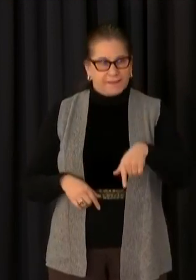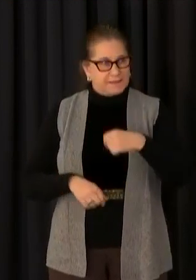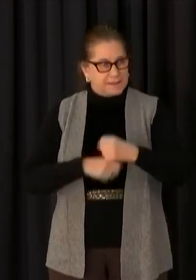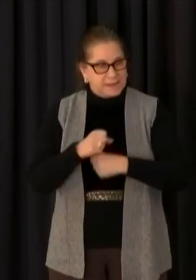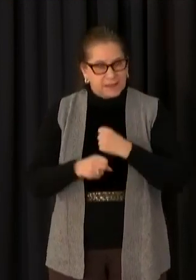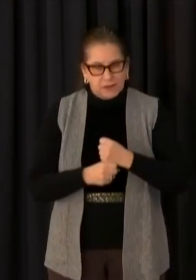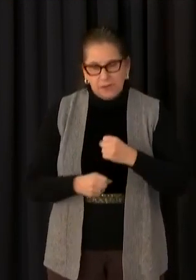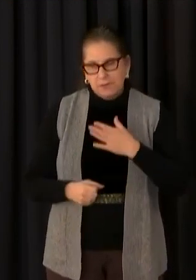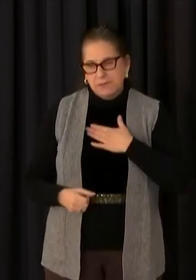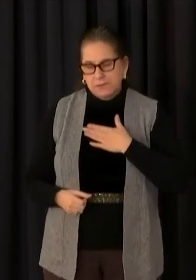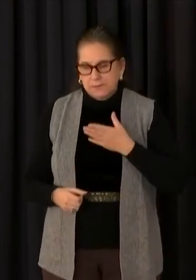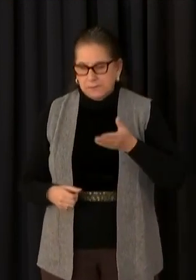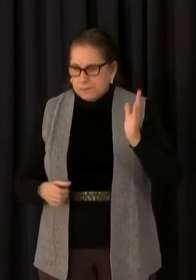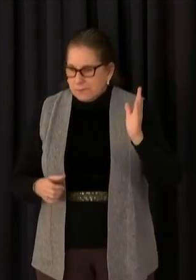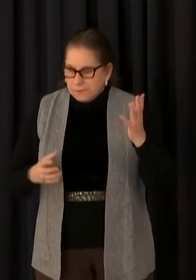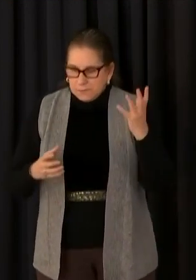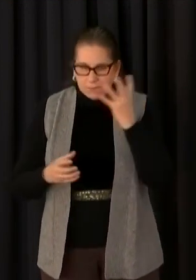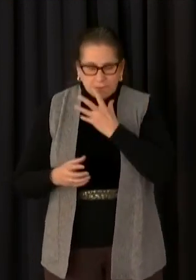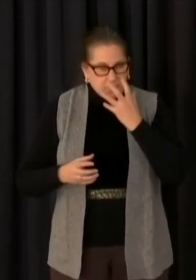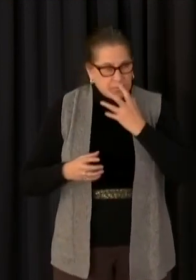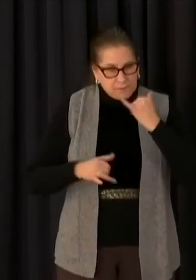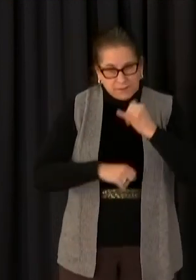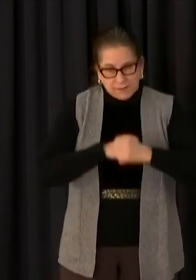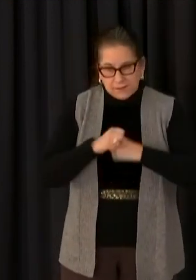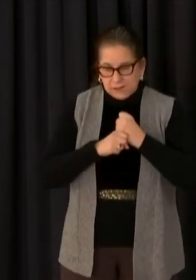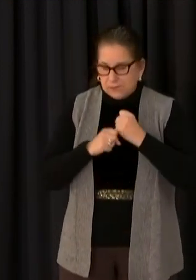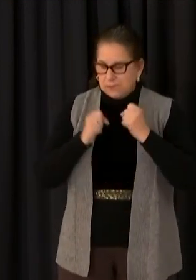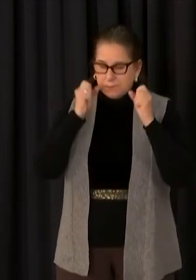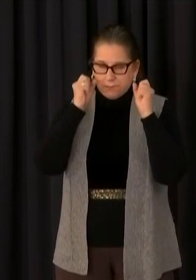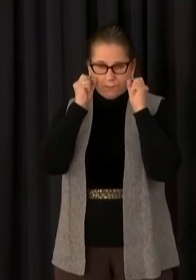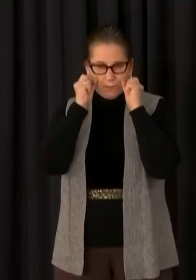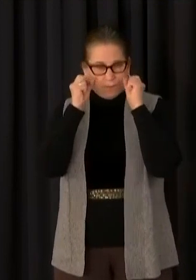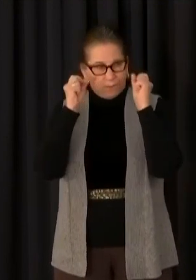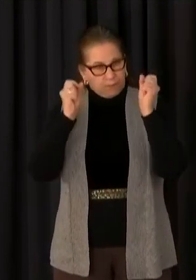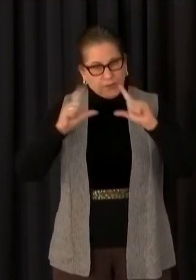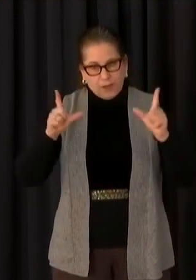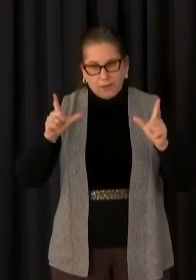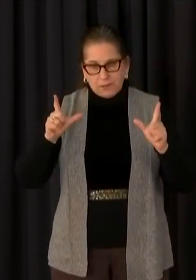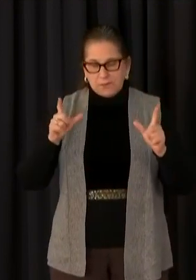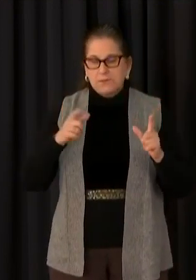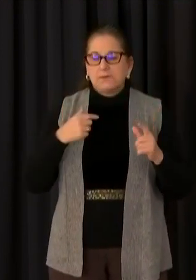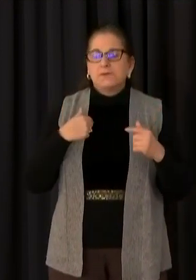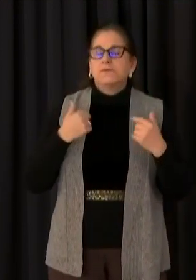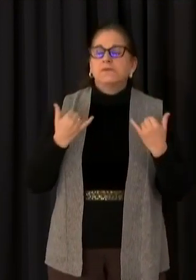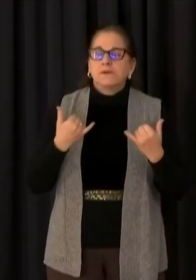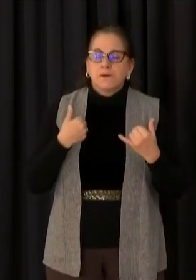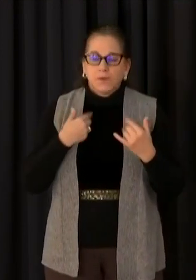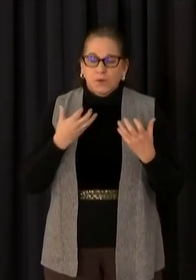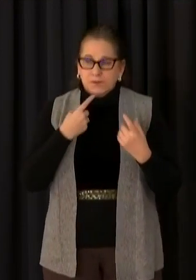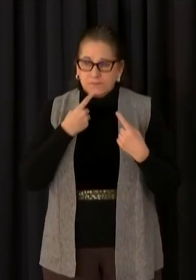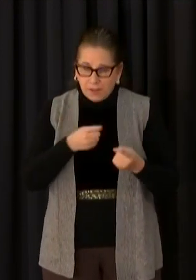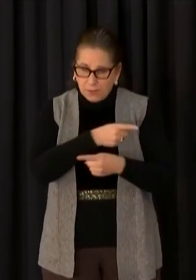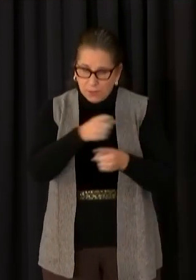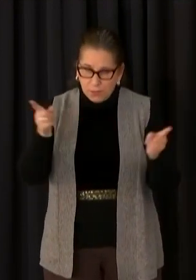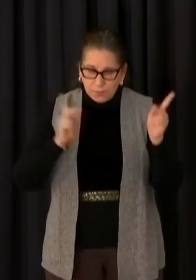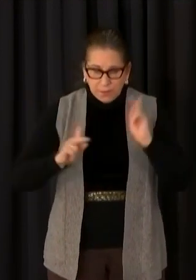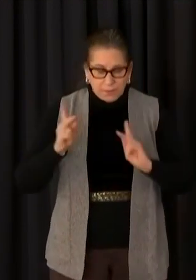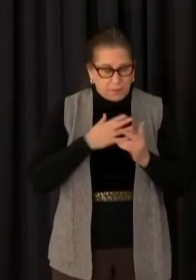early. So we want to advise neighbors to please follow for updates.